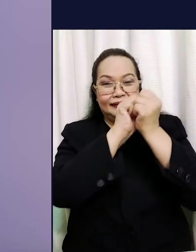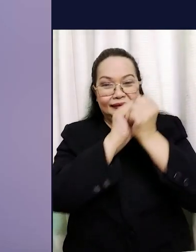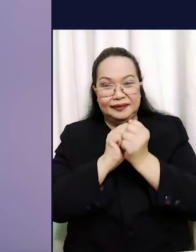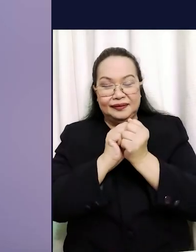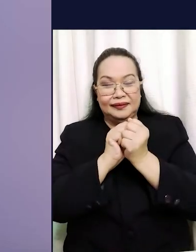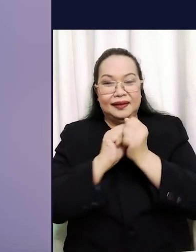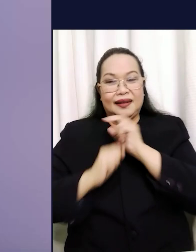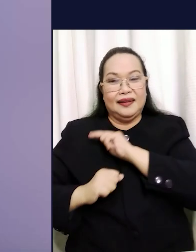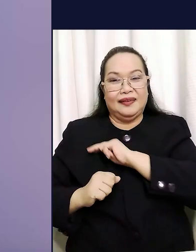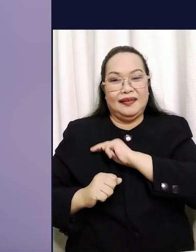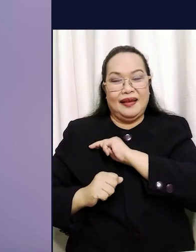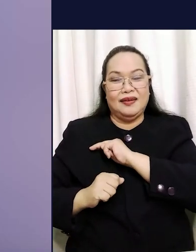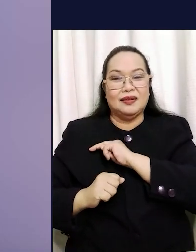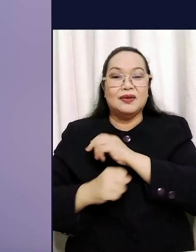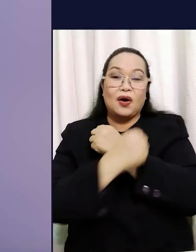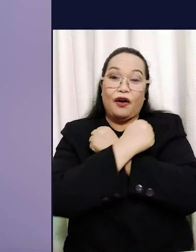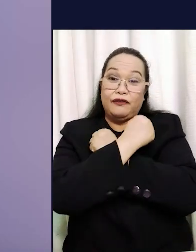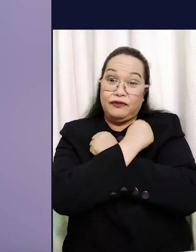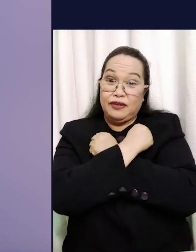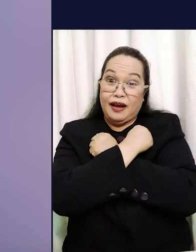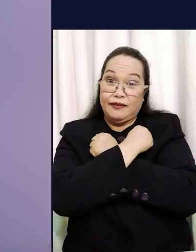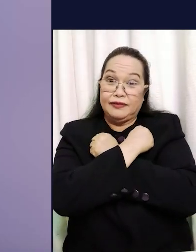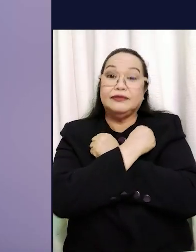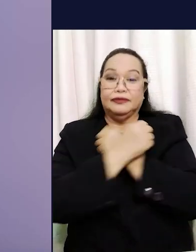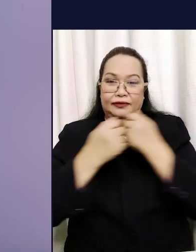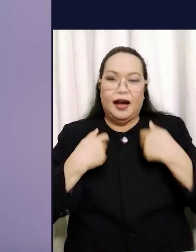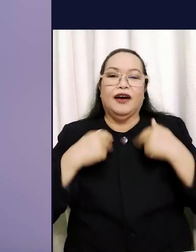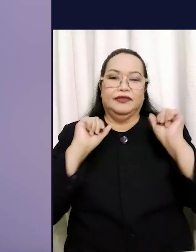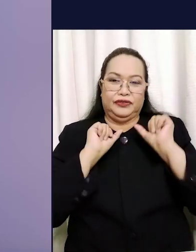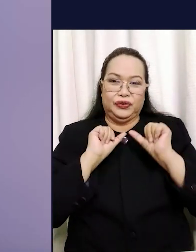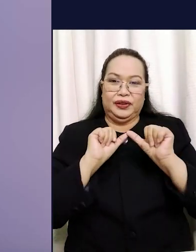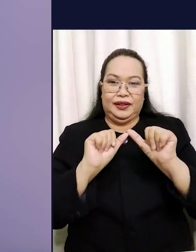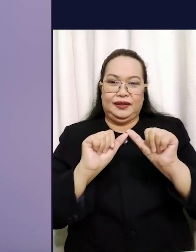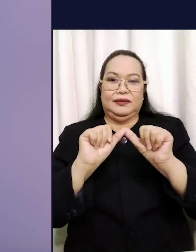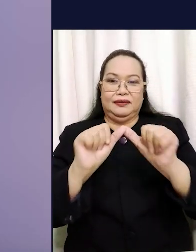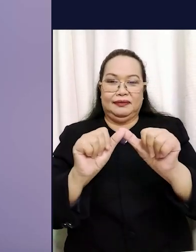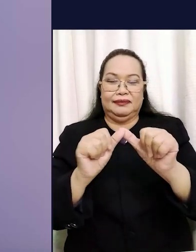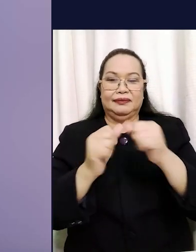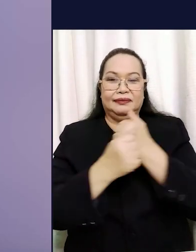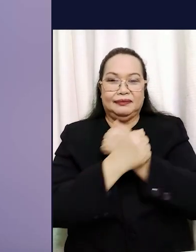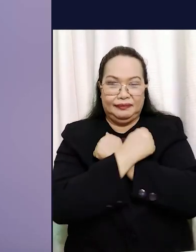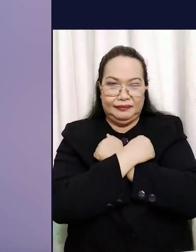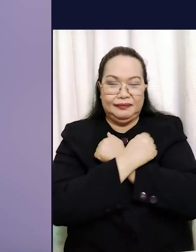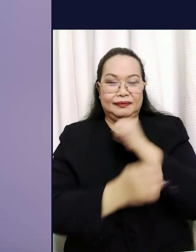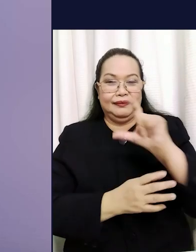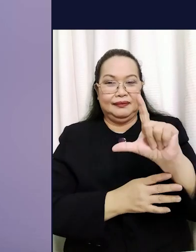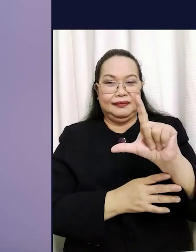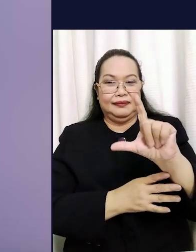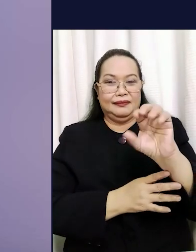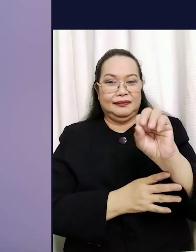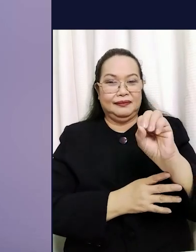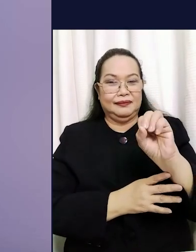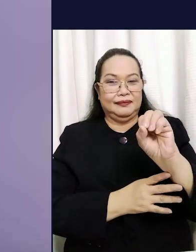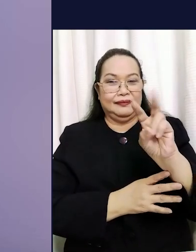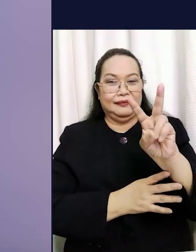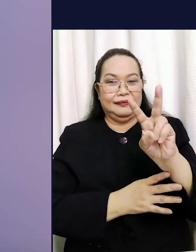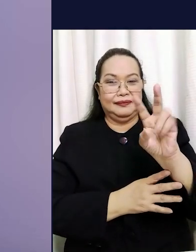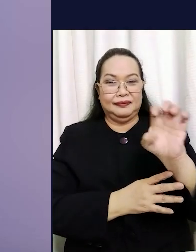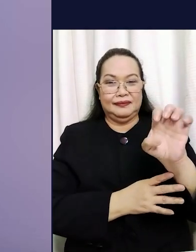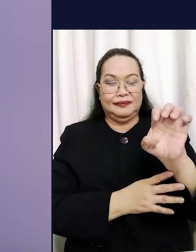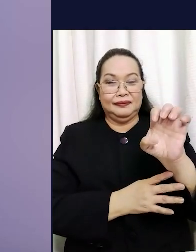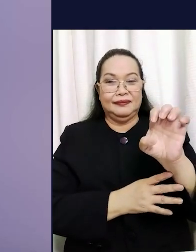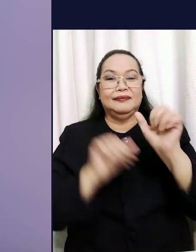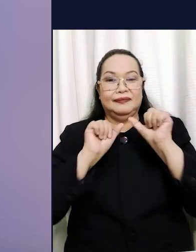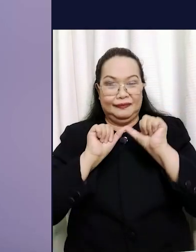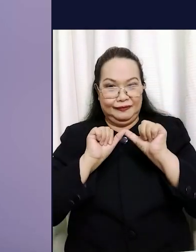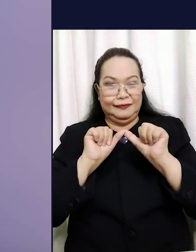Lahat yan ay mag-cease. But it is only the abiding nature of love that